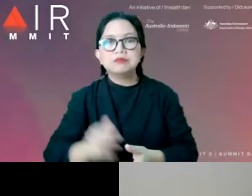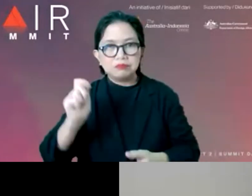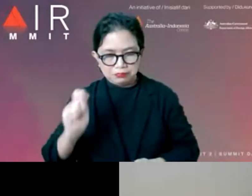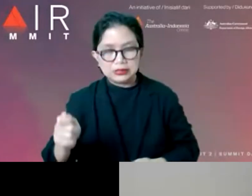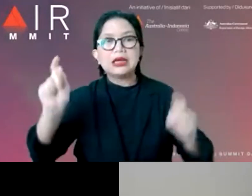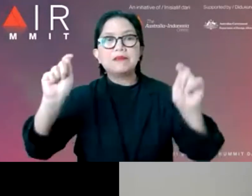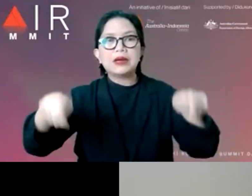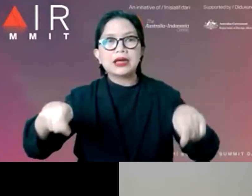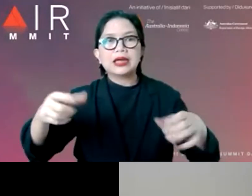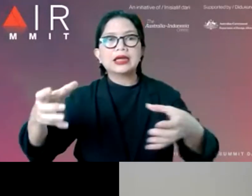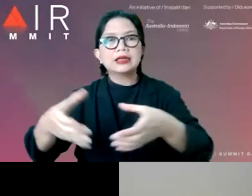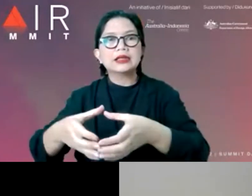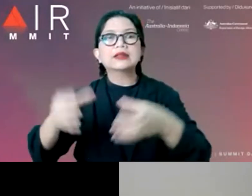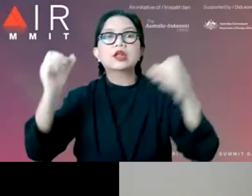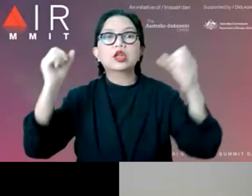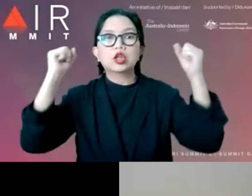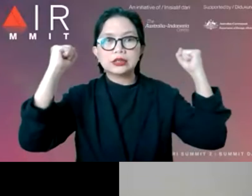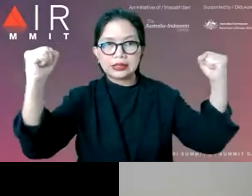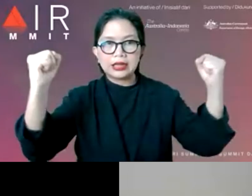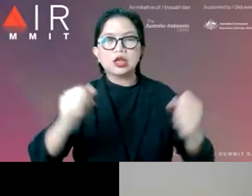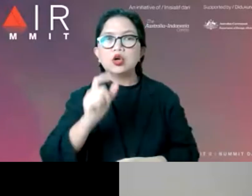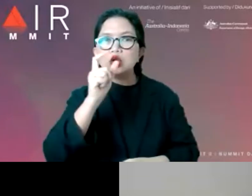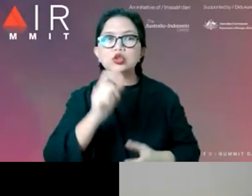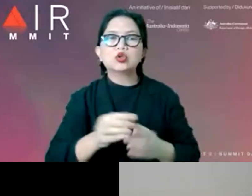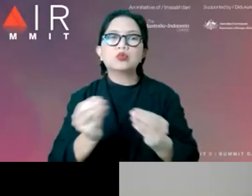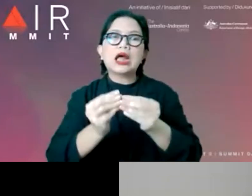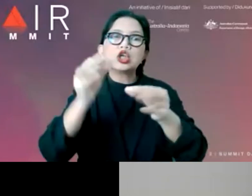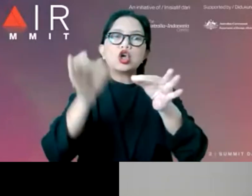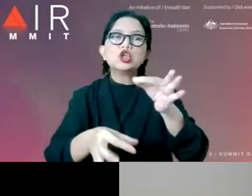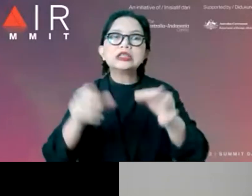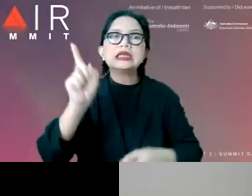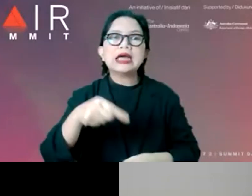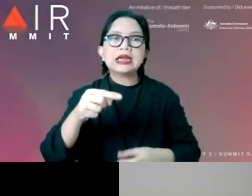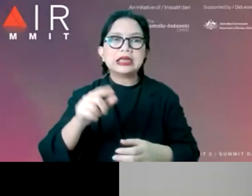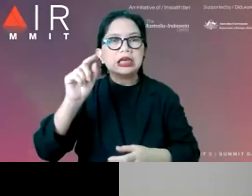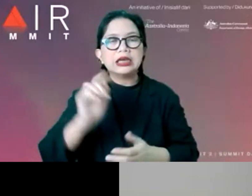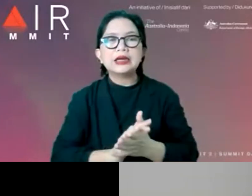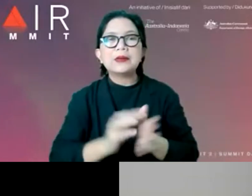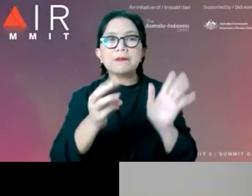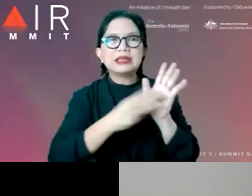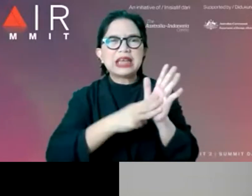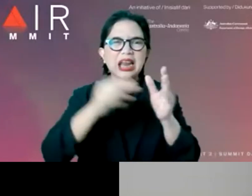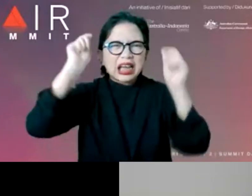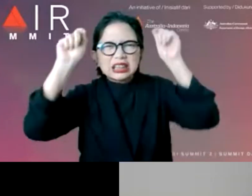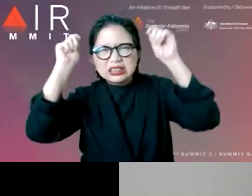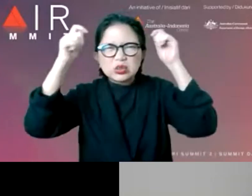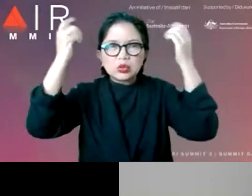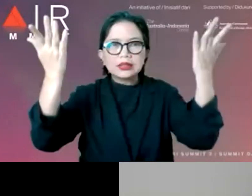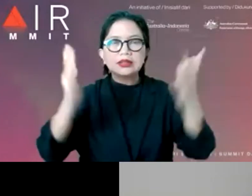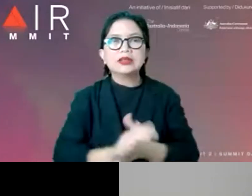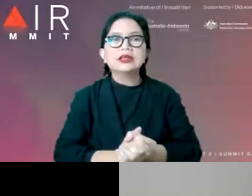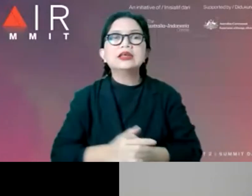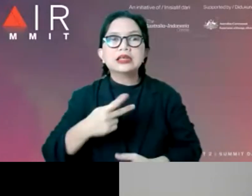been mentioned by Jeff could be a better ease, and we will have a more accessible